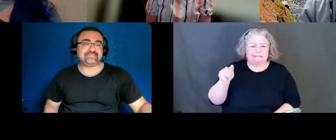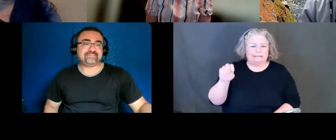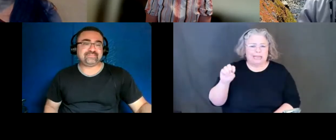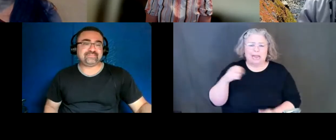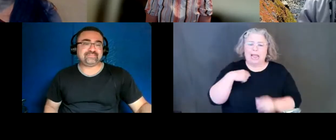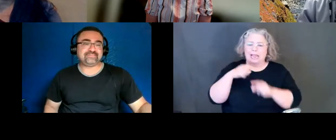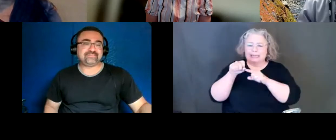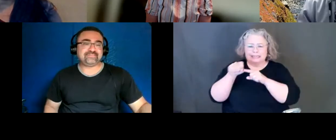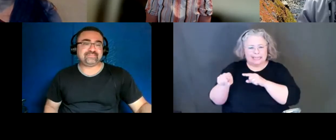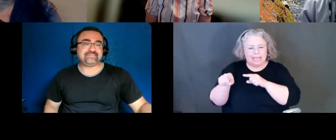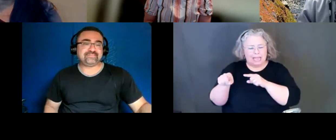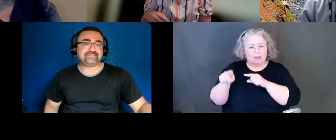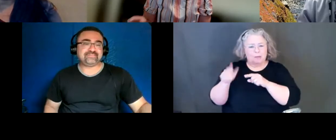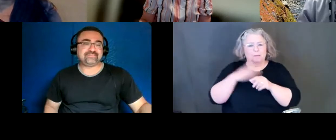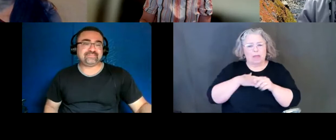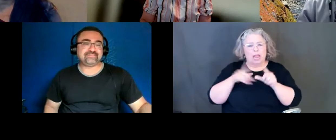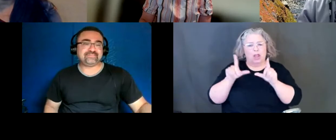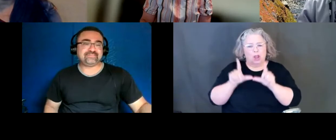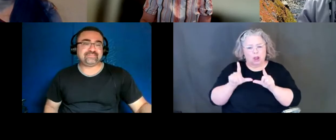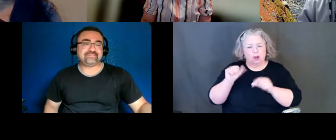card and ID for your site.